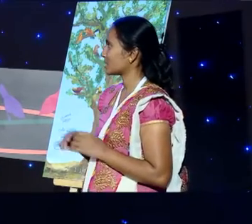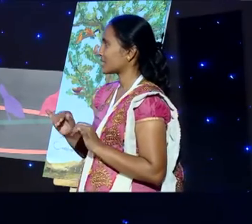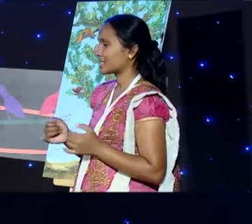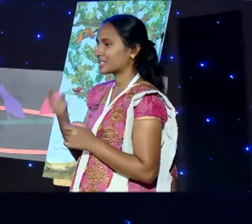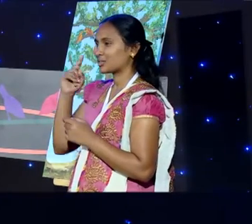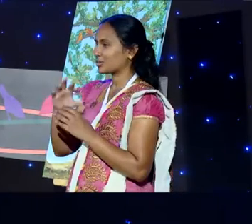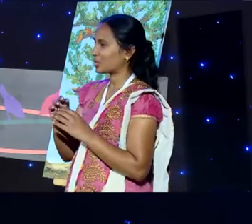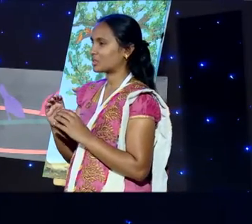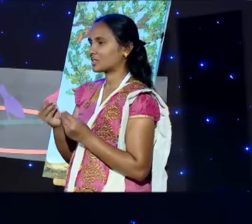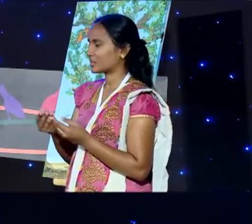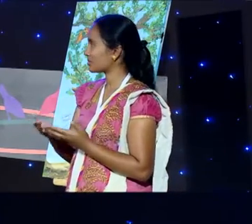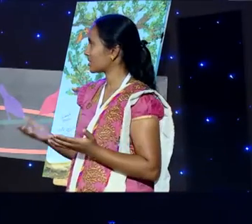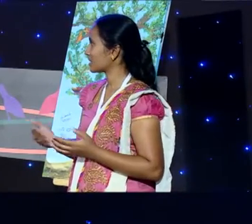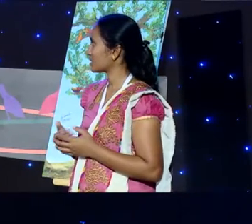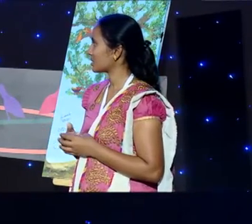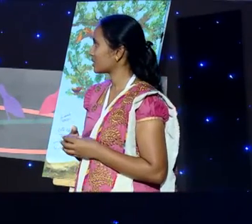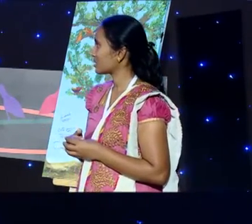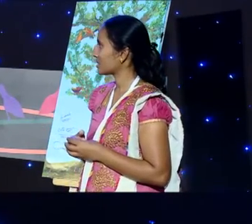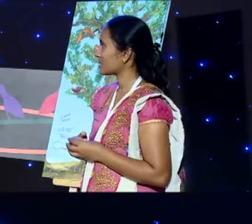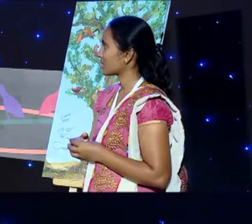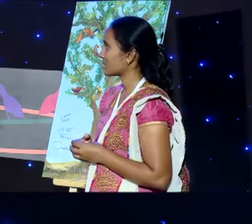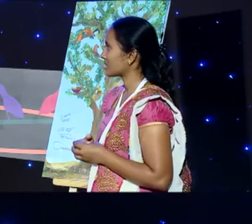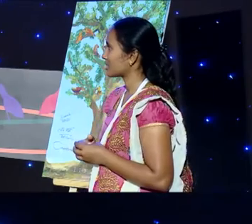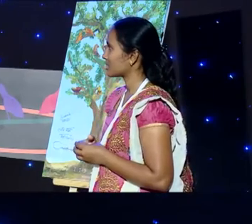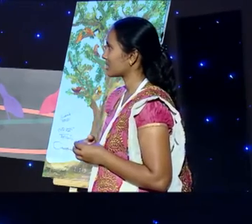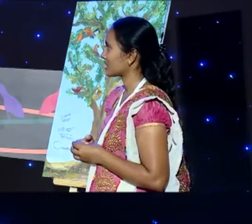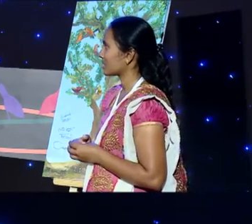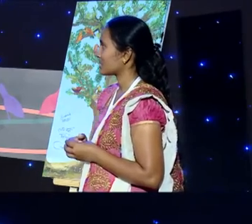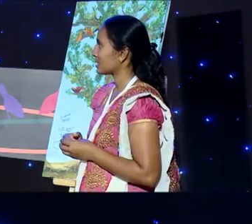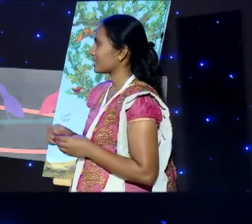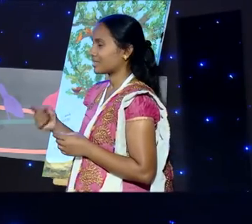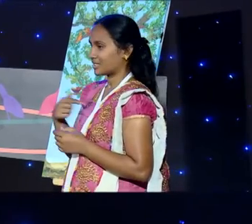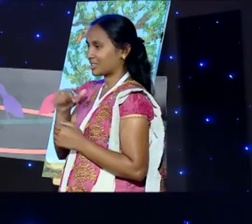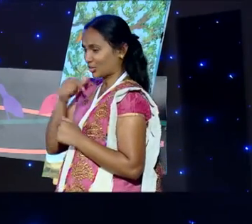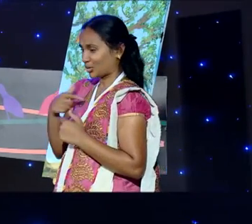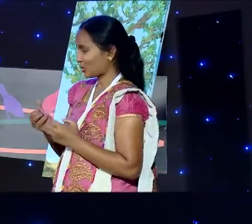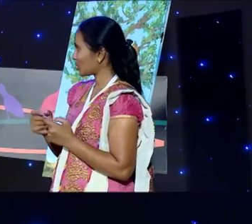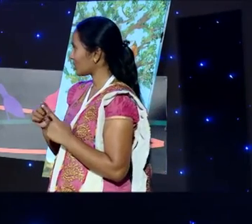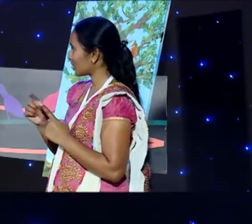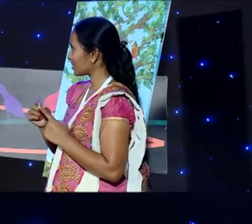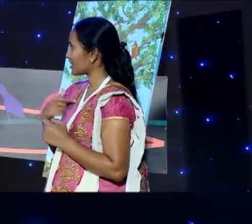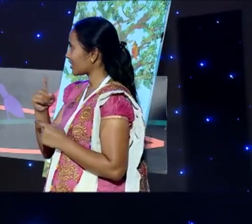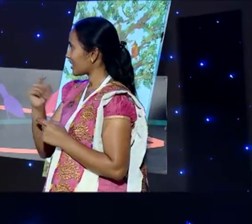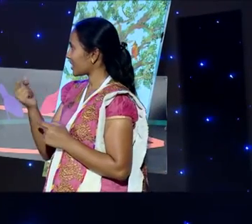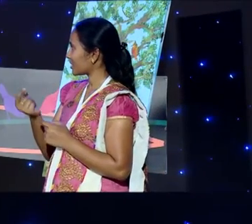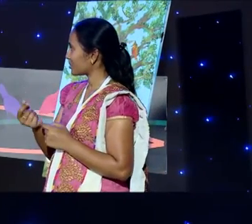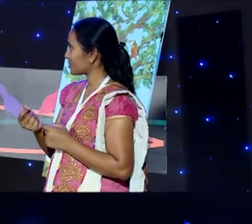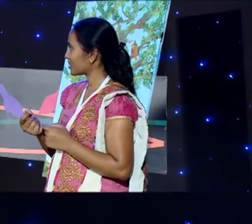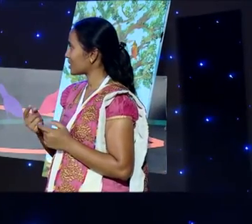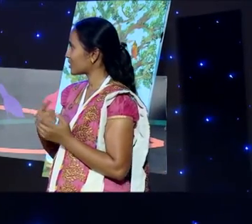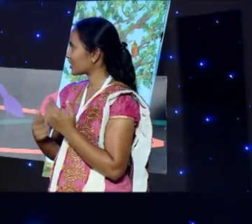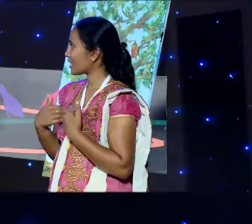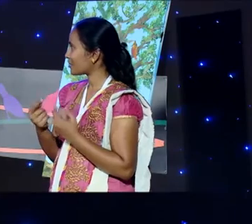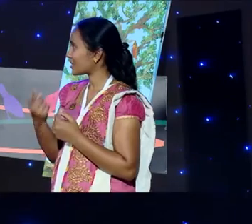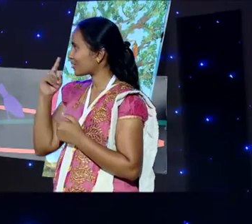Karma Kitchen. So this guy's like, okay, well, this is not even, he didn't know what to do. He comes to me, he says, here's $100. It's a lot of money